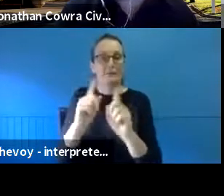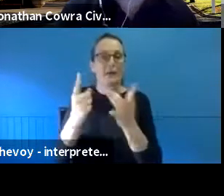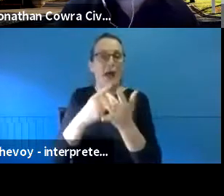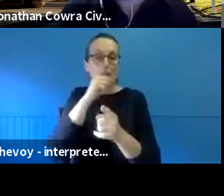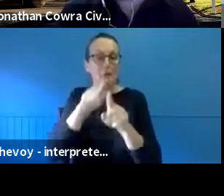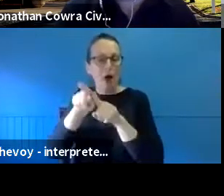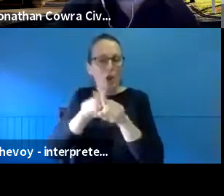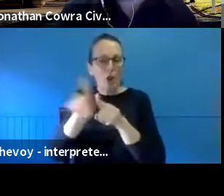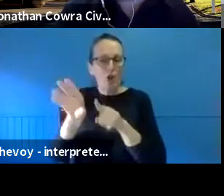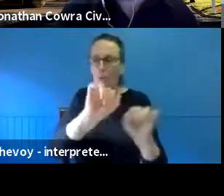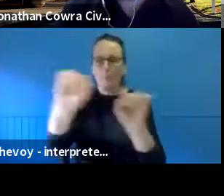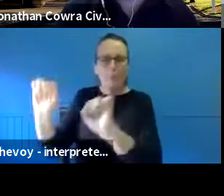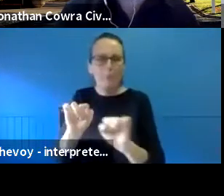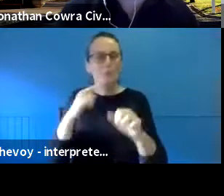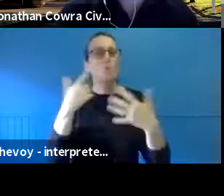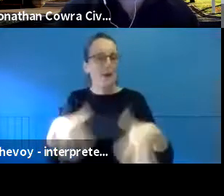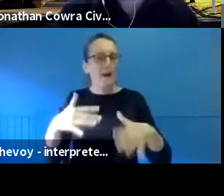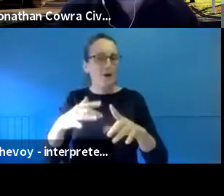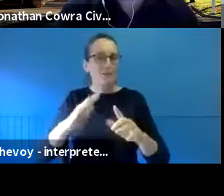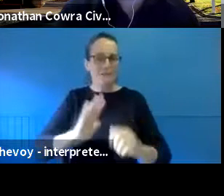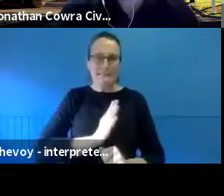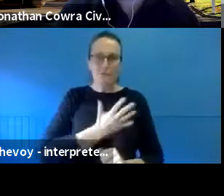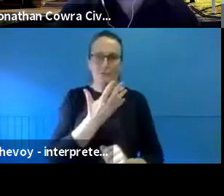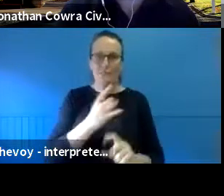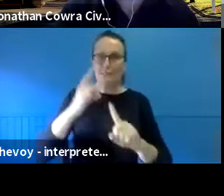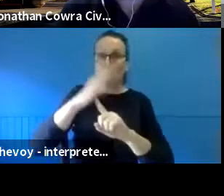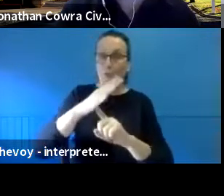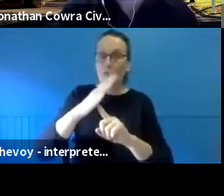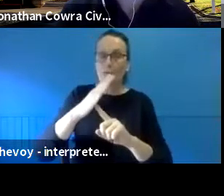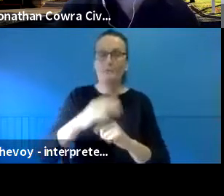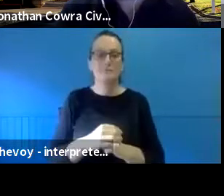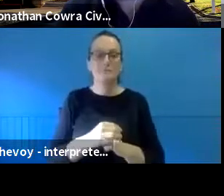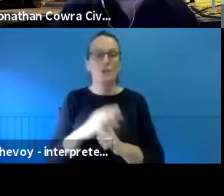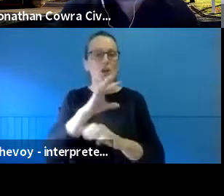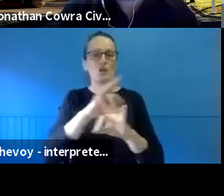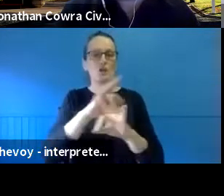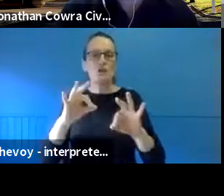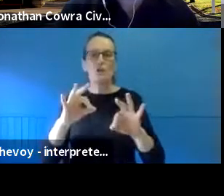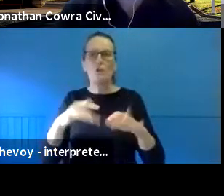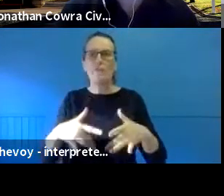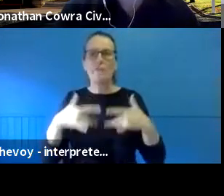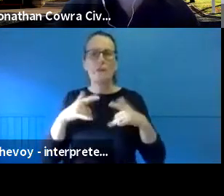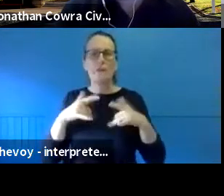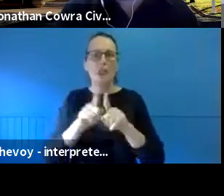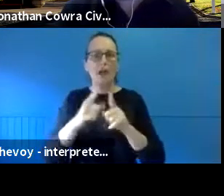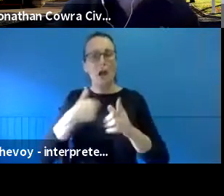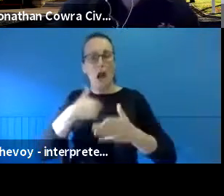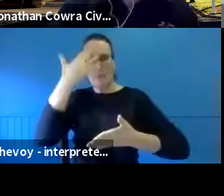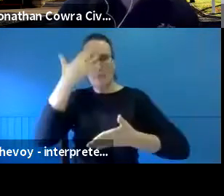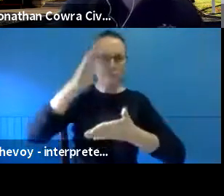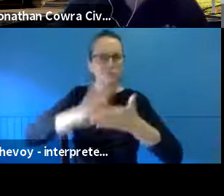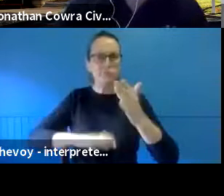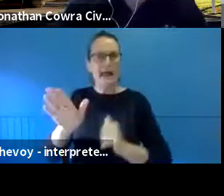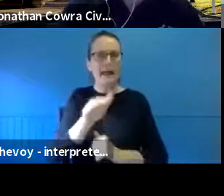learn from them, which has been really key. So I don't feel like I'm an expert in any field whatsoever